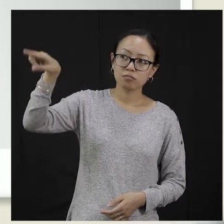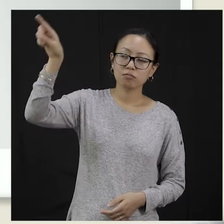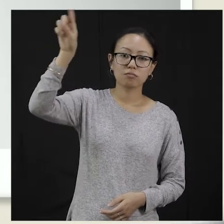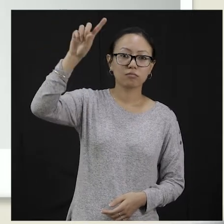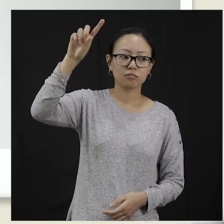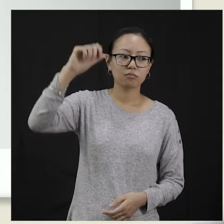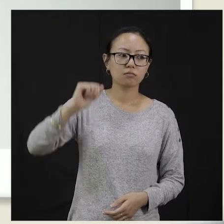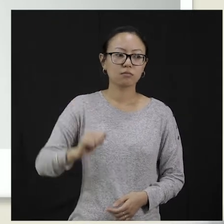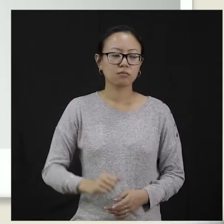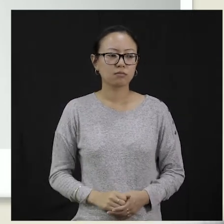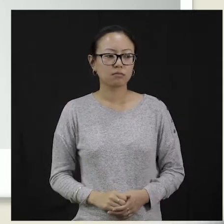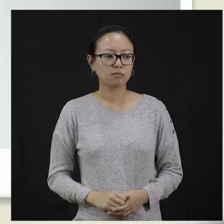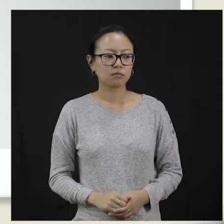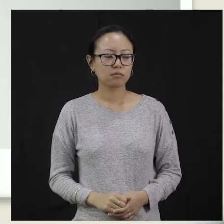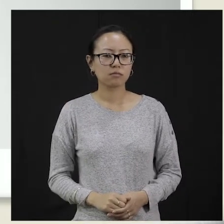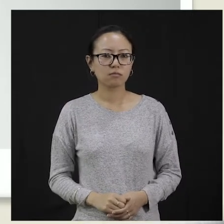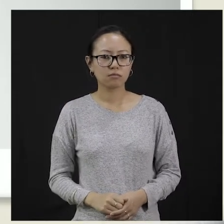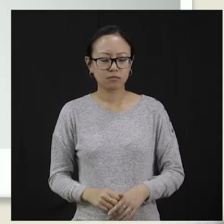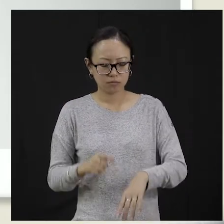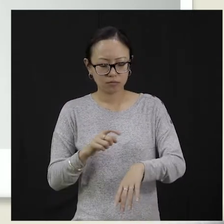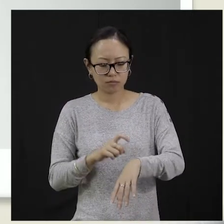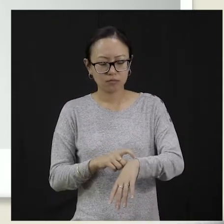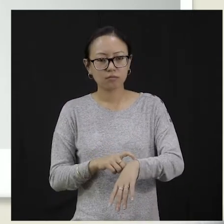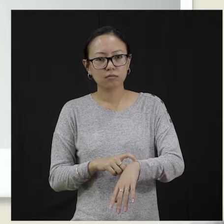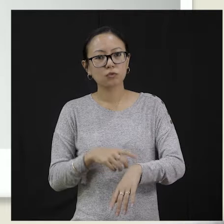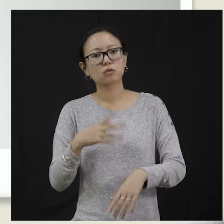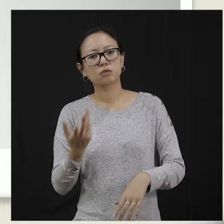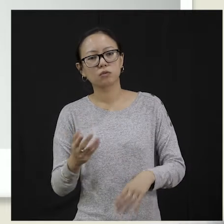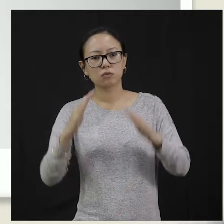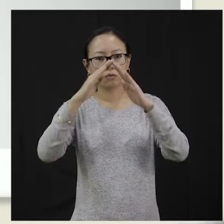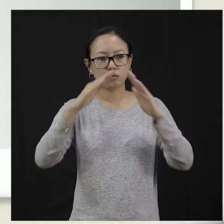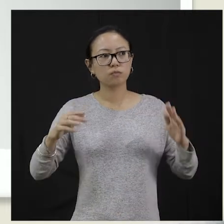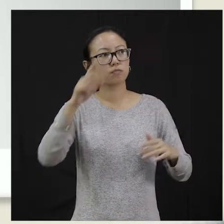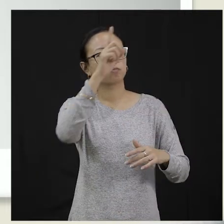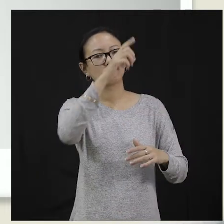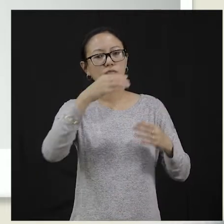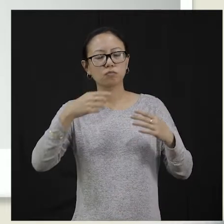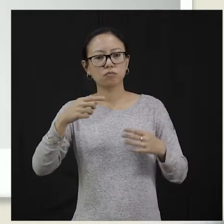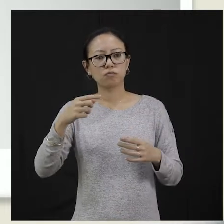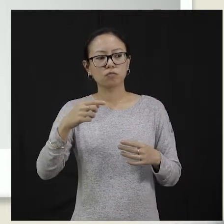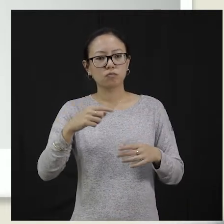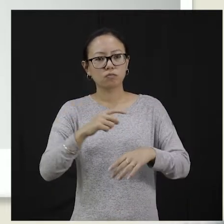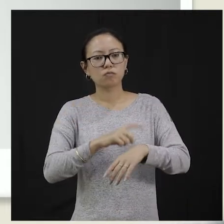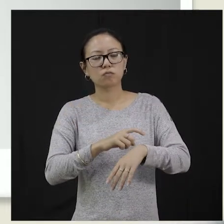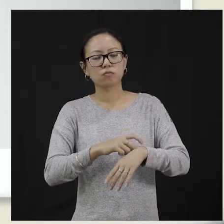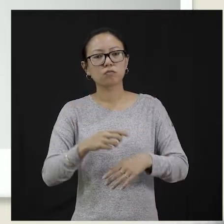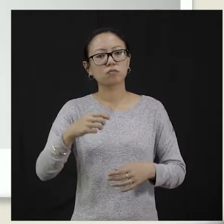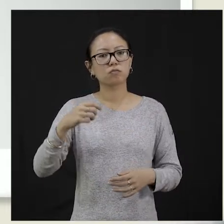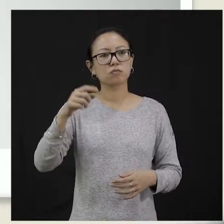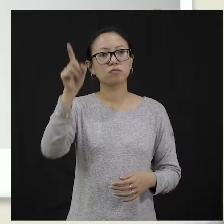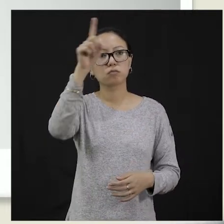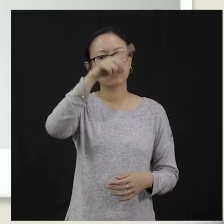it is circle in shape. Then clock. Clock is also circle in shape. Then tell me